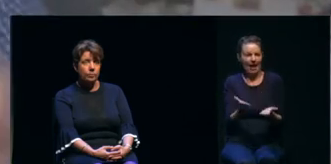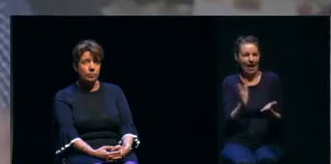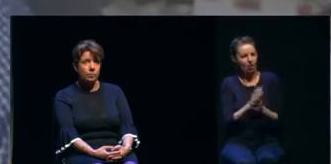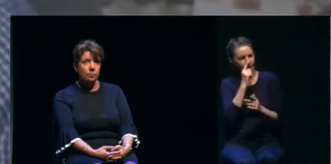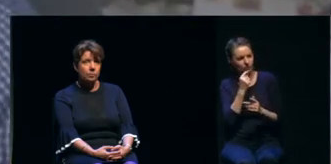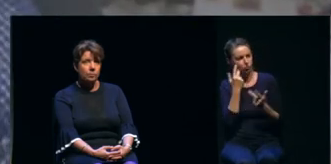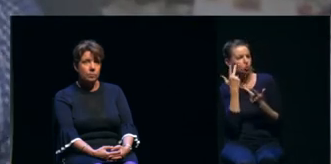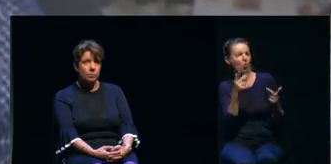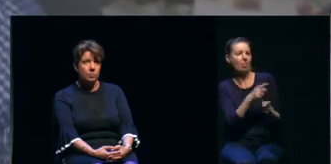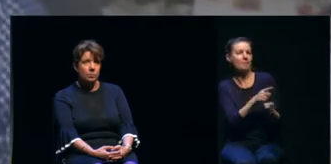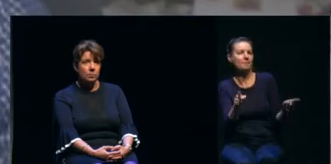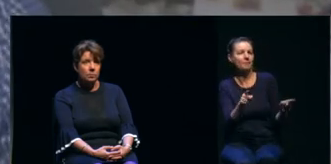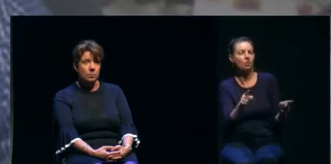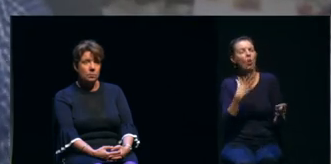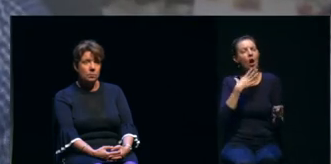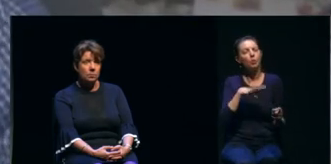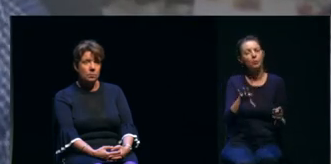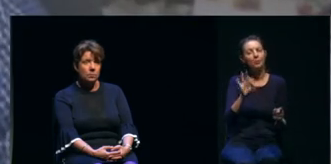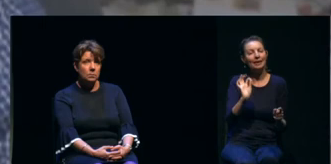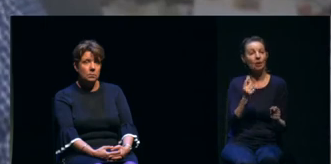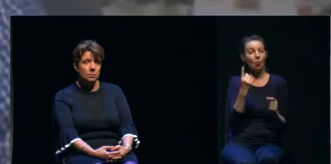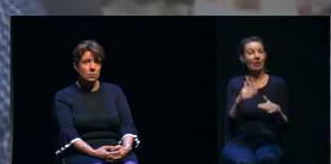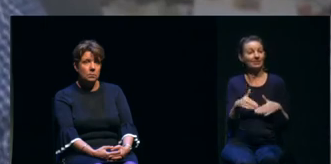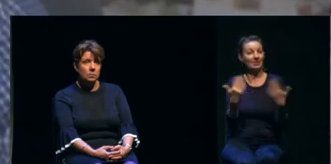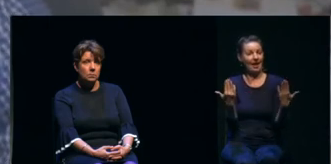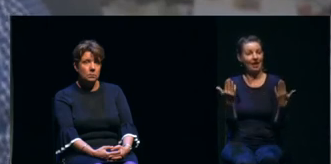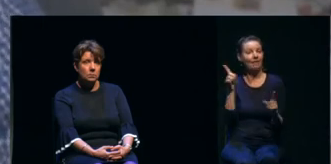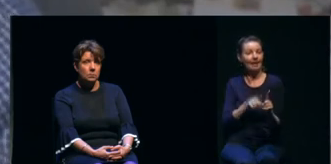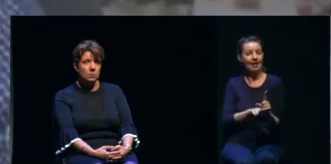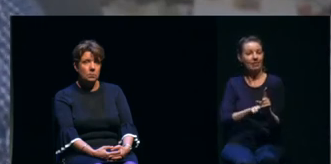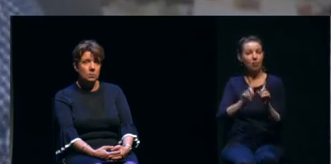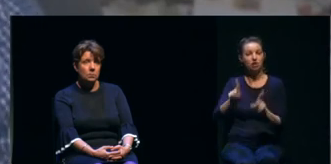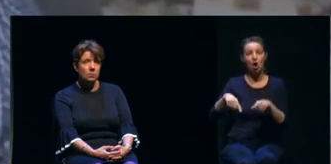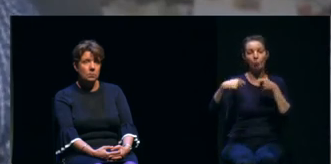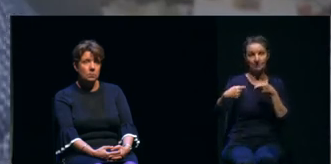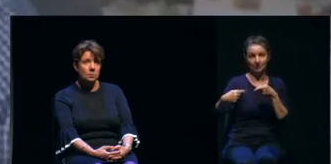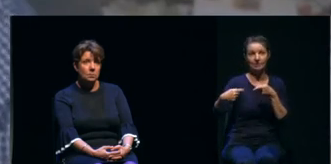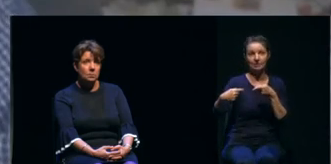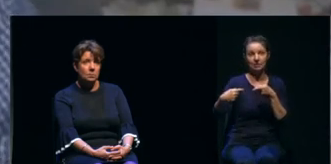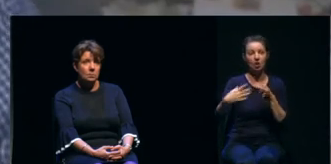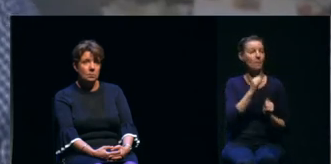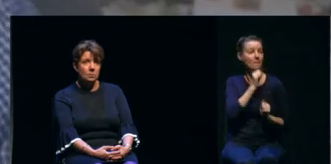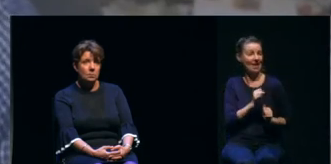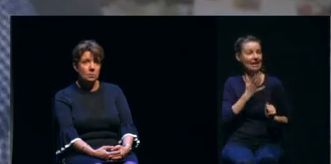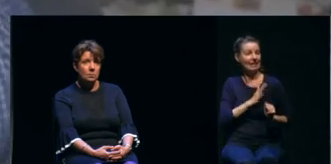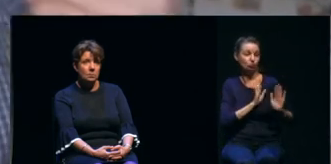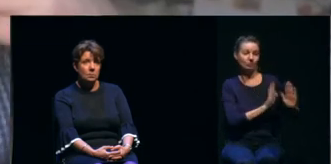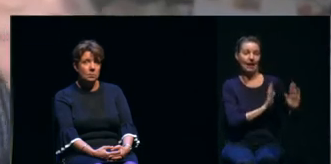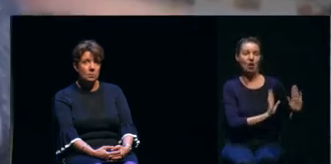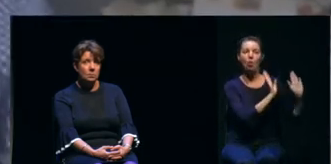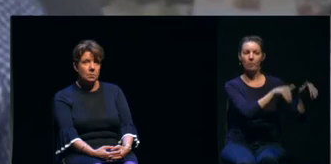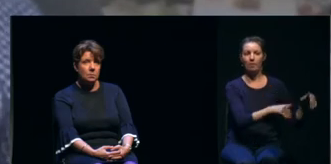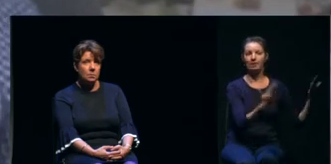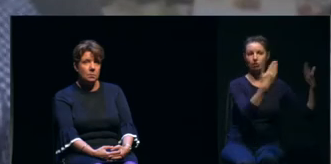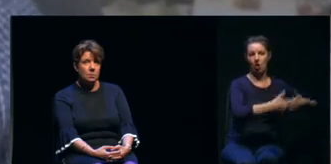is? And I wanted to have one day of the year that was the opposite of the purge, where for one day of the year, men have to stay at home at night